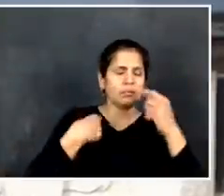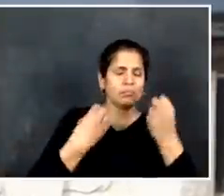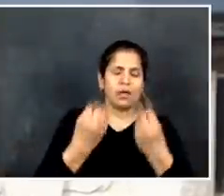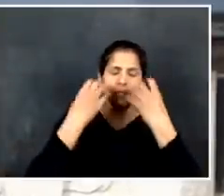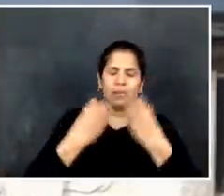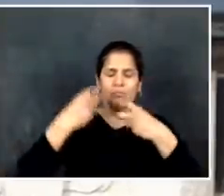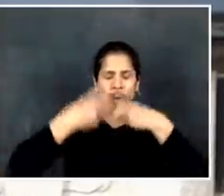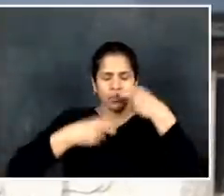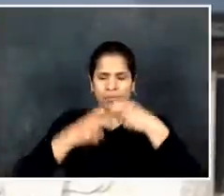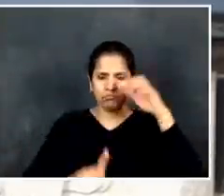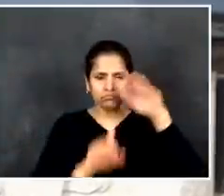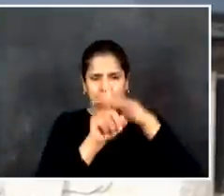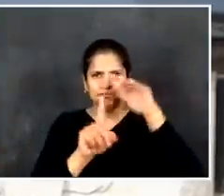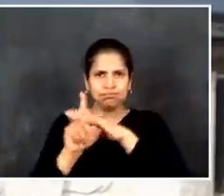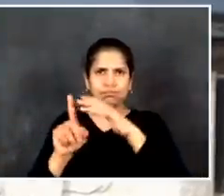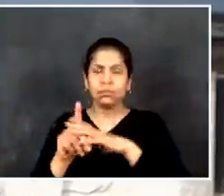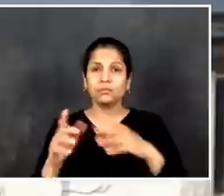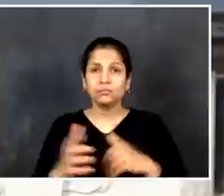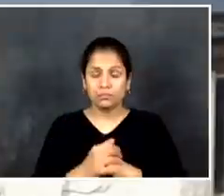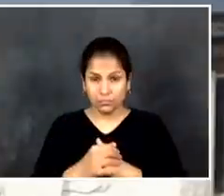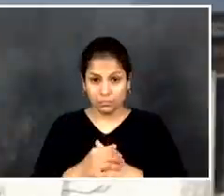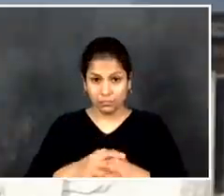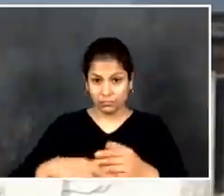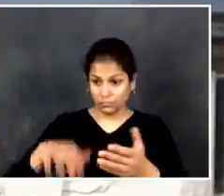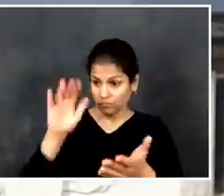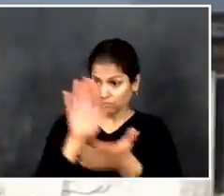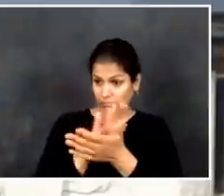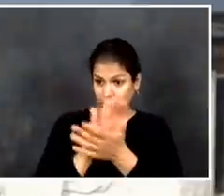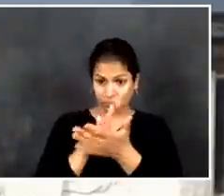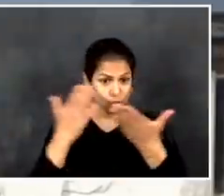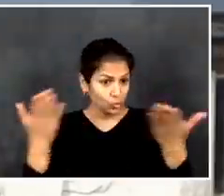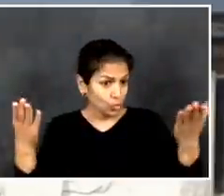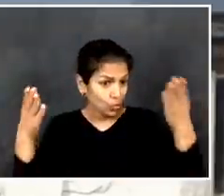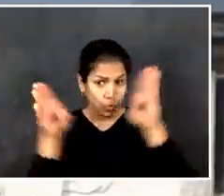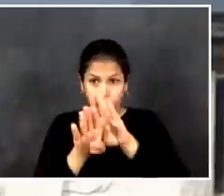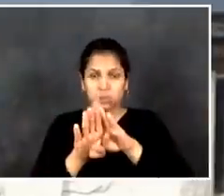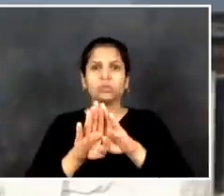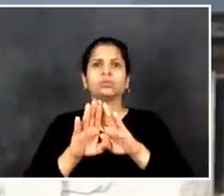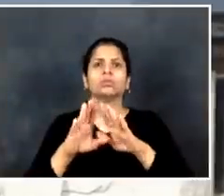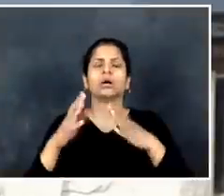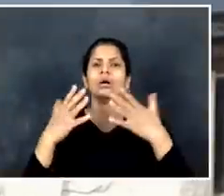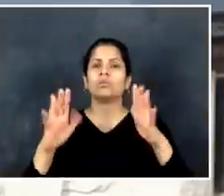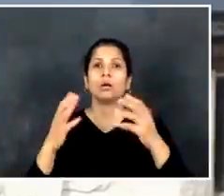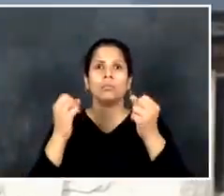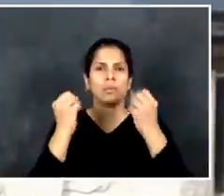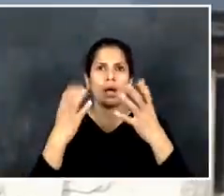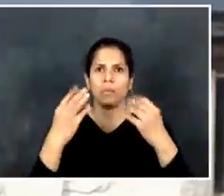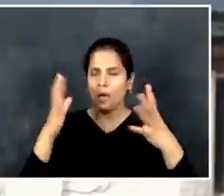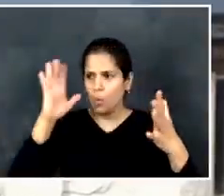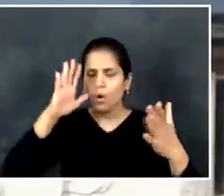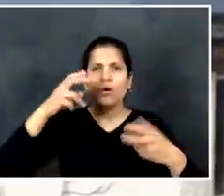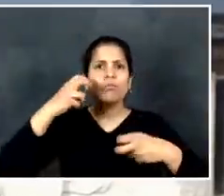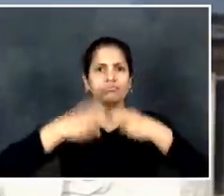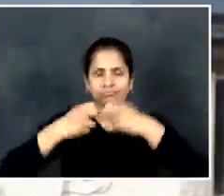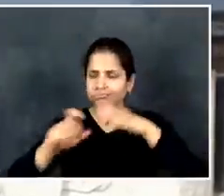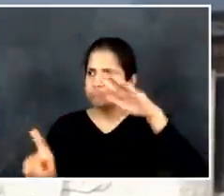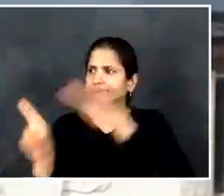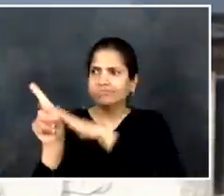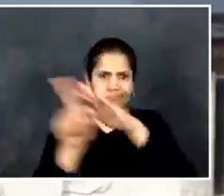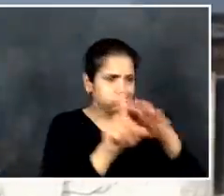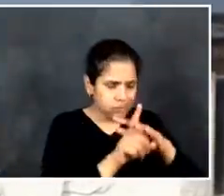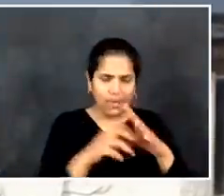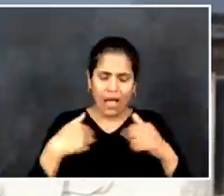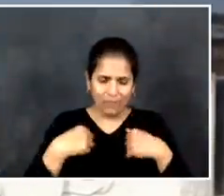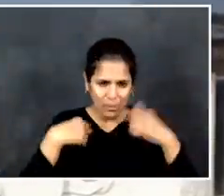many questions to answer and that every school system in the country dealing with this has had the challenge. But we're having it in a way that's beyond any other